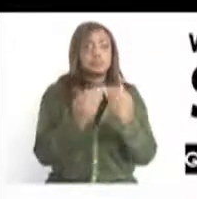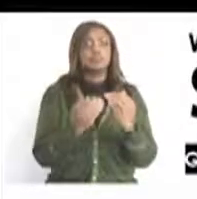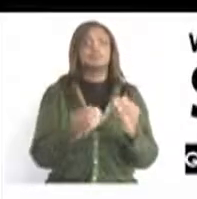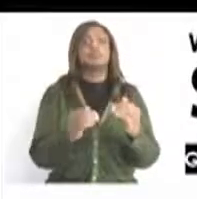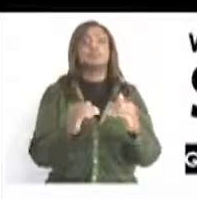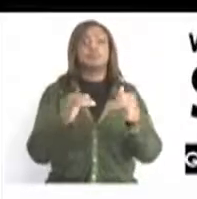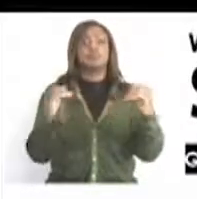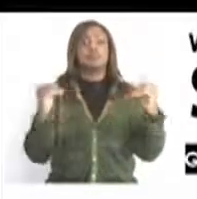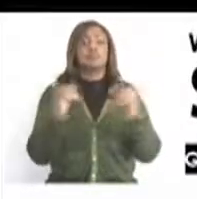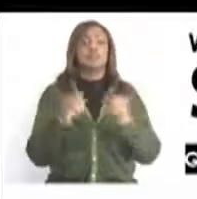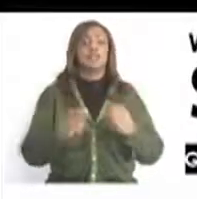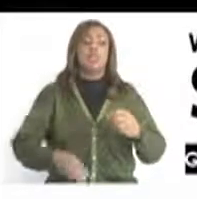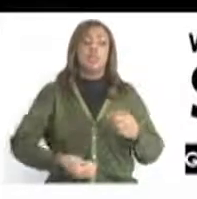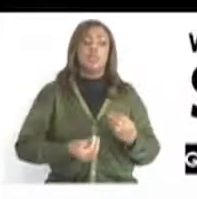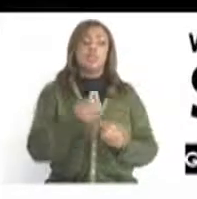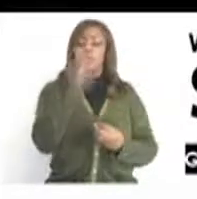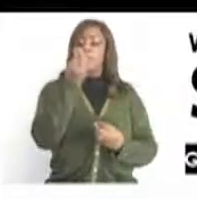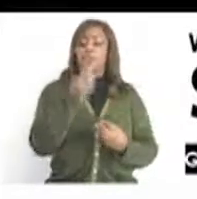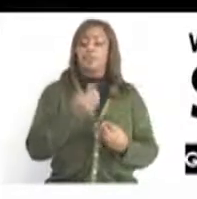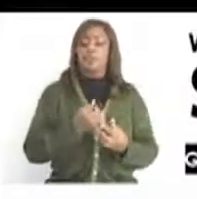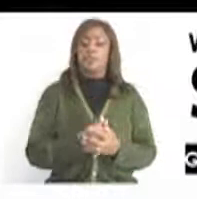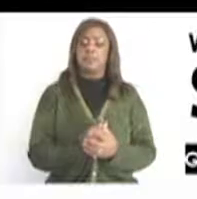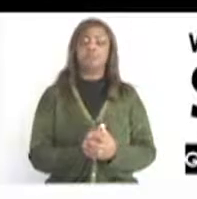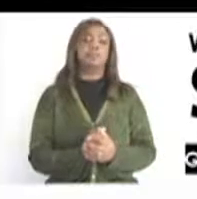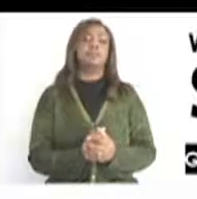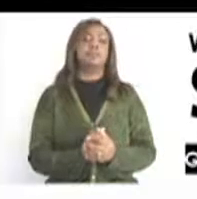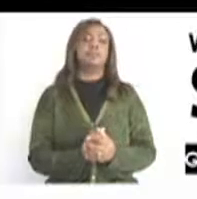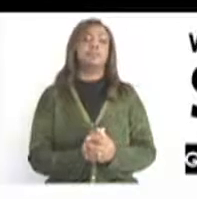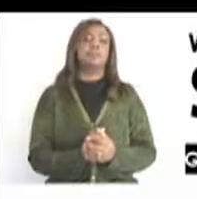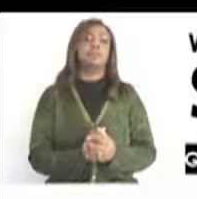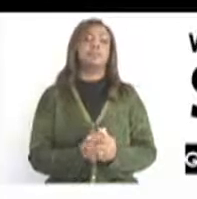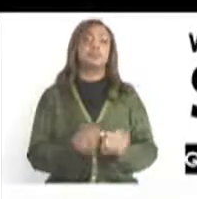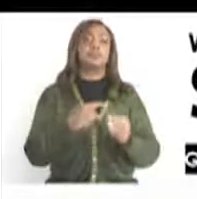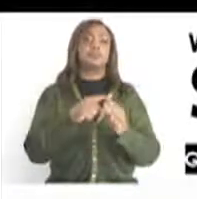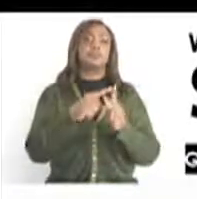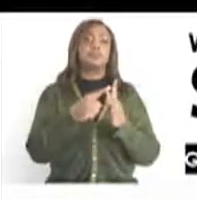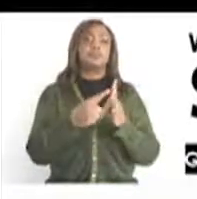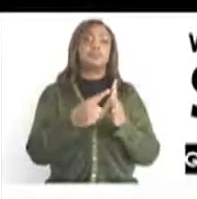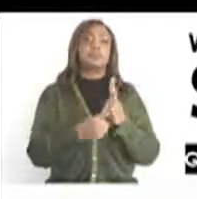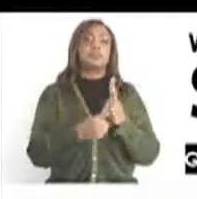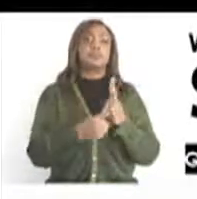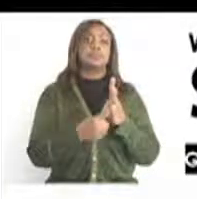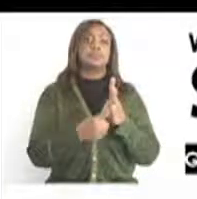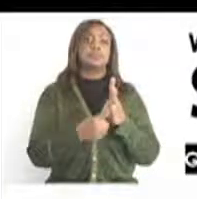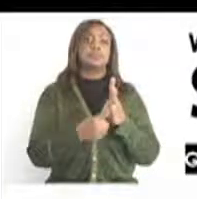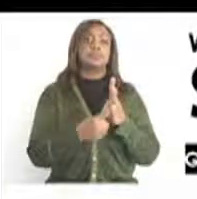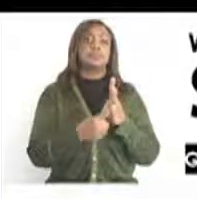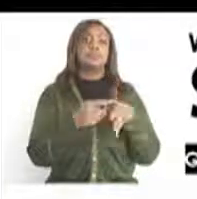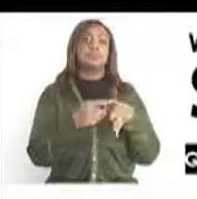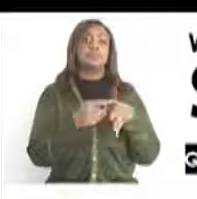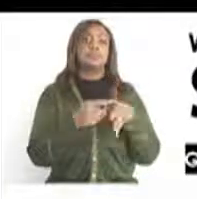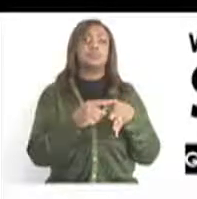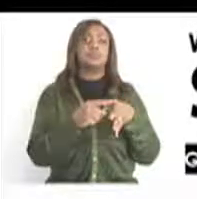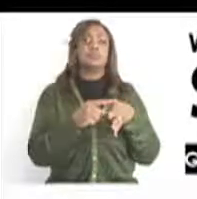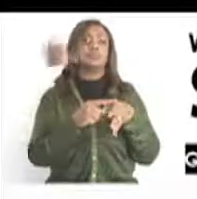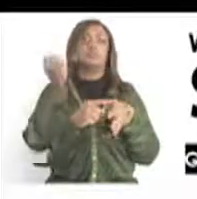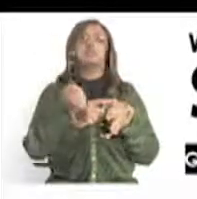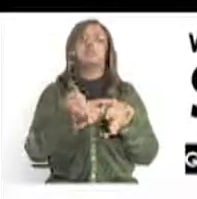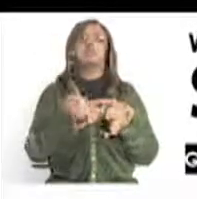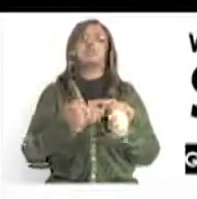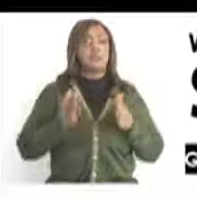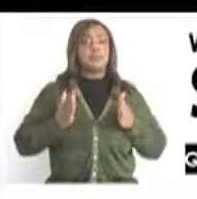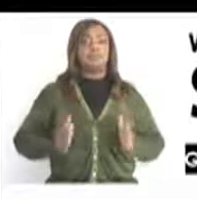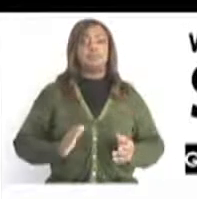adulthood. Our vocabularies are maturity, being fully developed, and ready to reproduce.